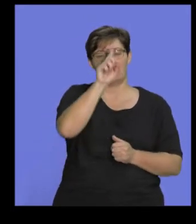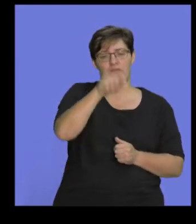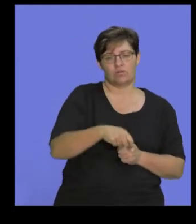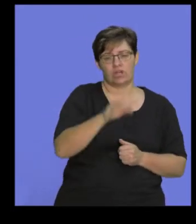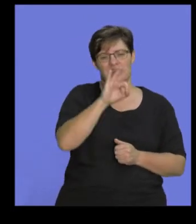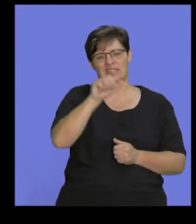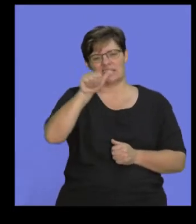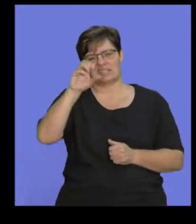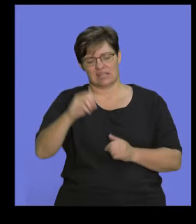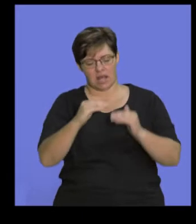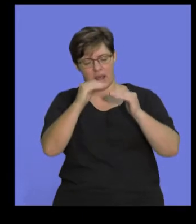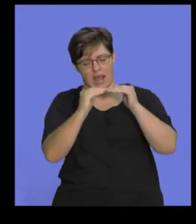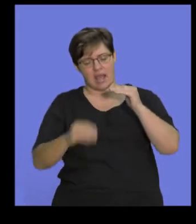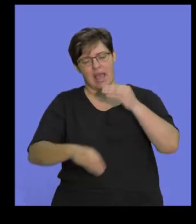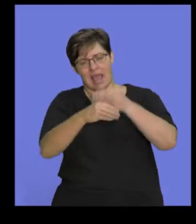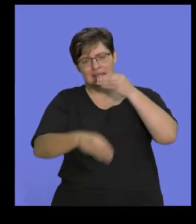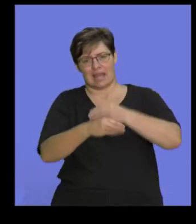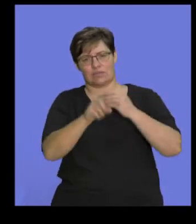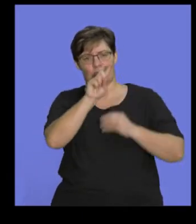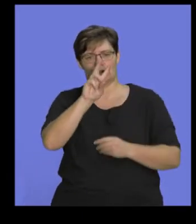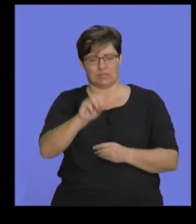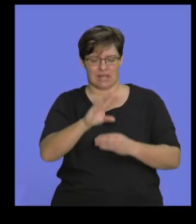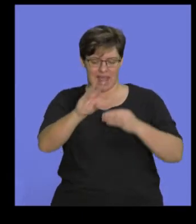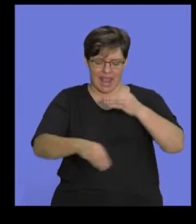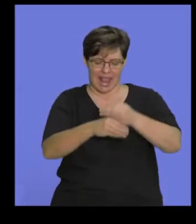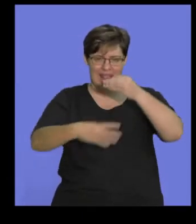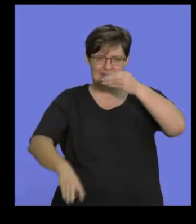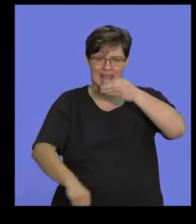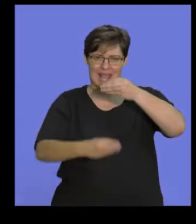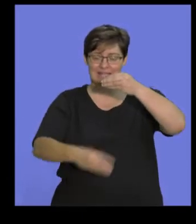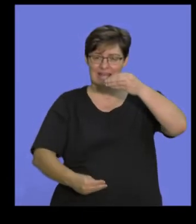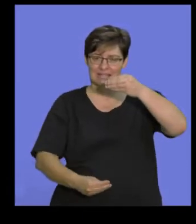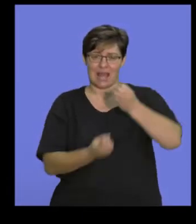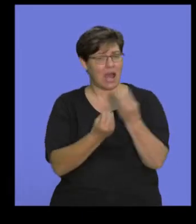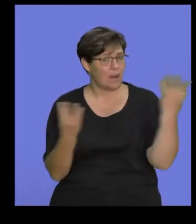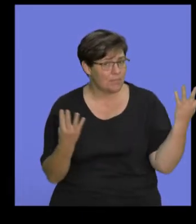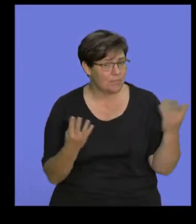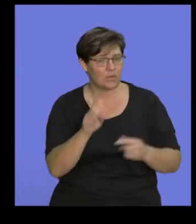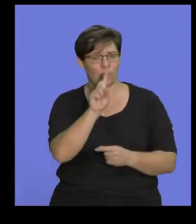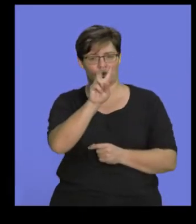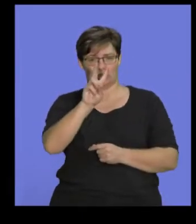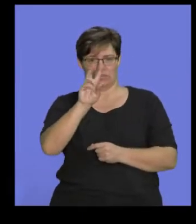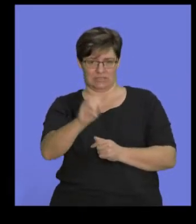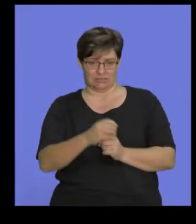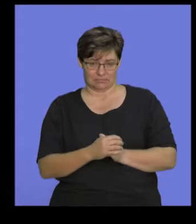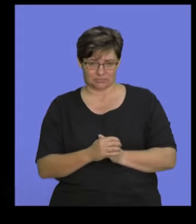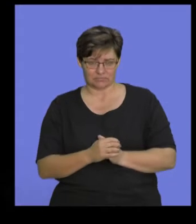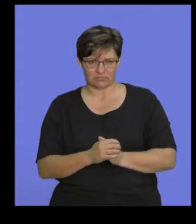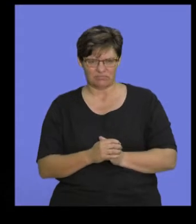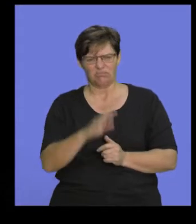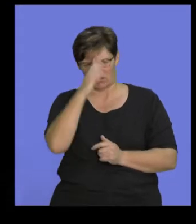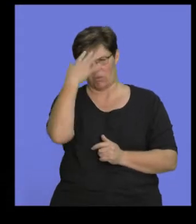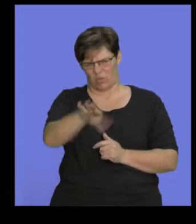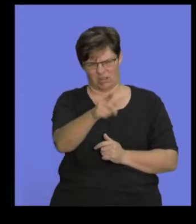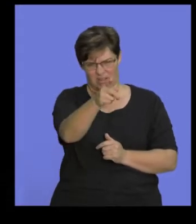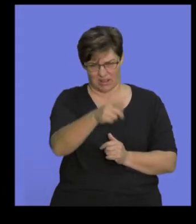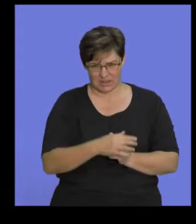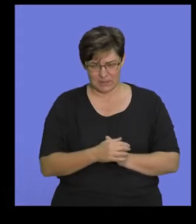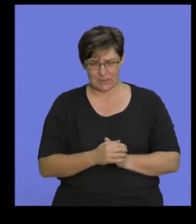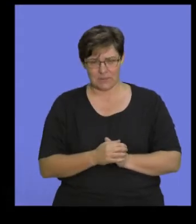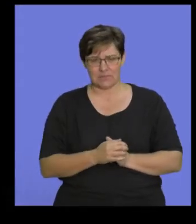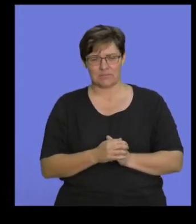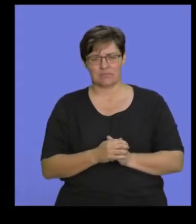1,360, continuing like that. So you see, we are just adding 120 throughout, but I'm sure that you are familiar with this by